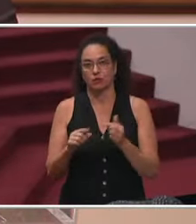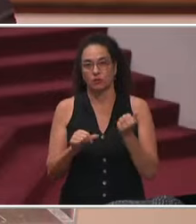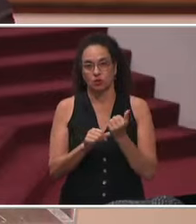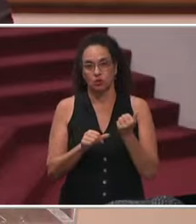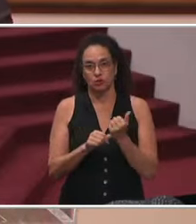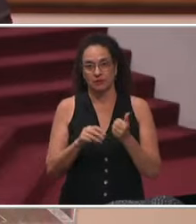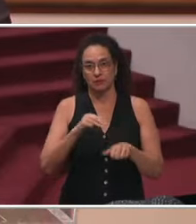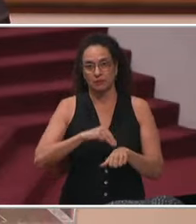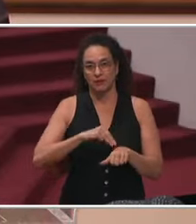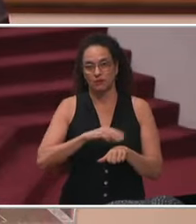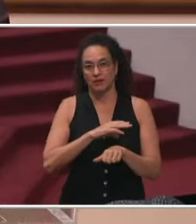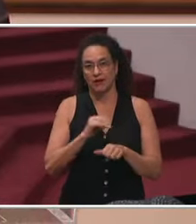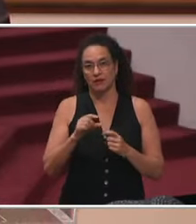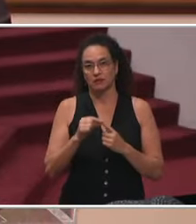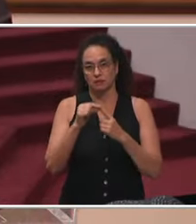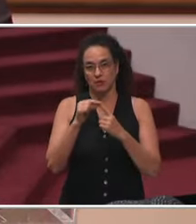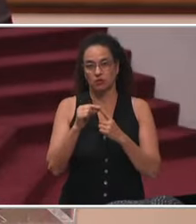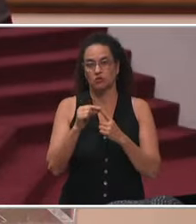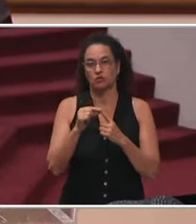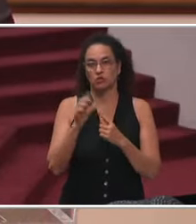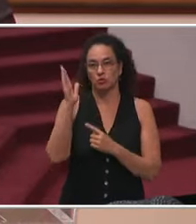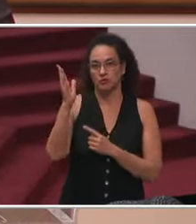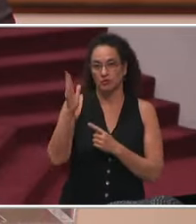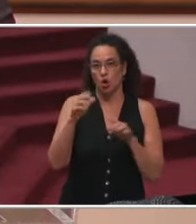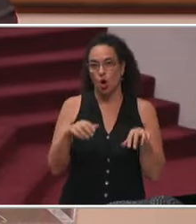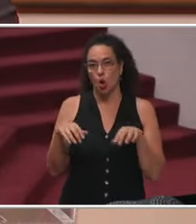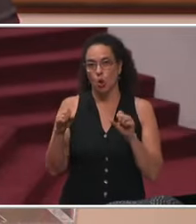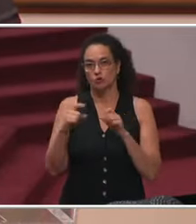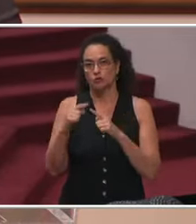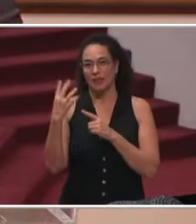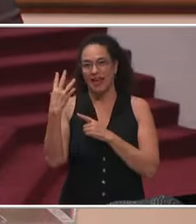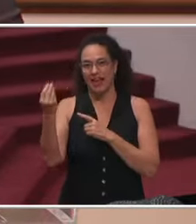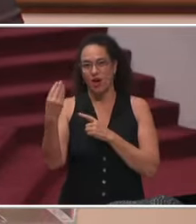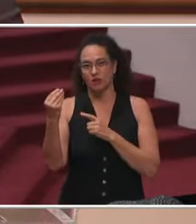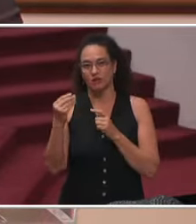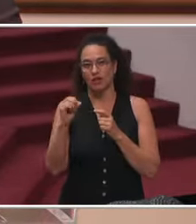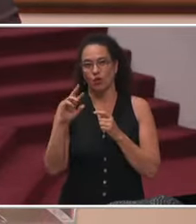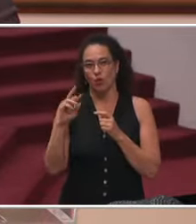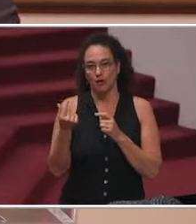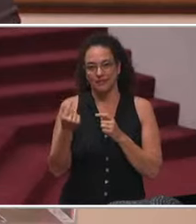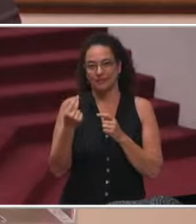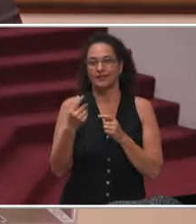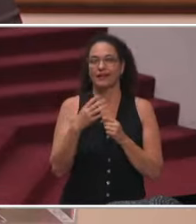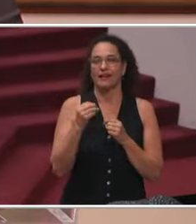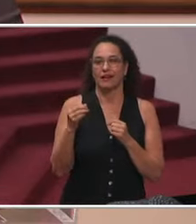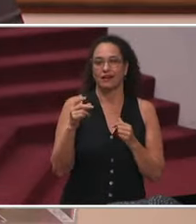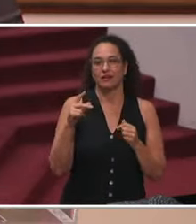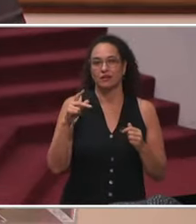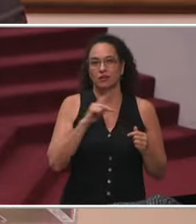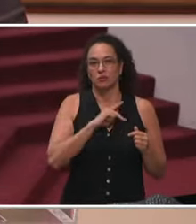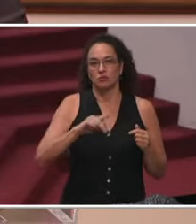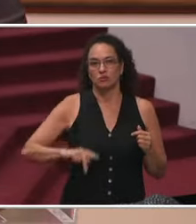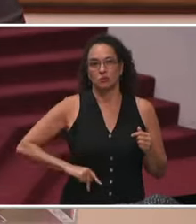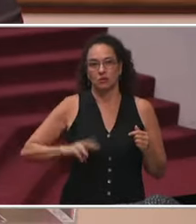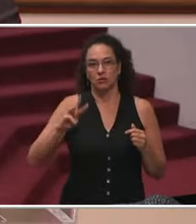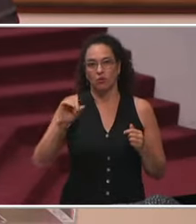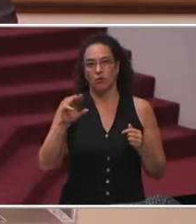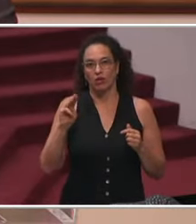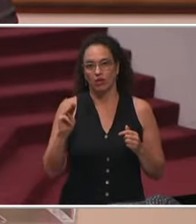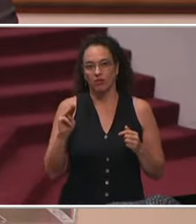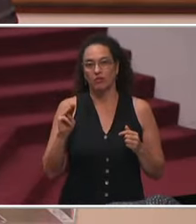special presentations hosted by outside organizations such as the Prince William County Police Department,